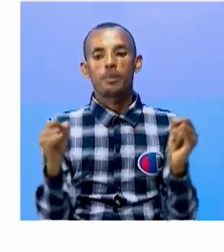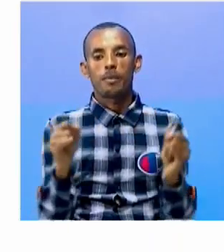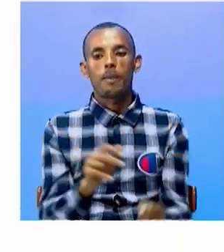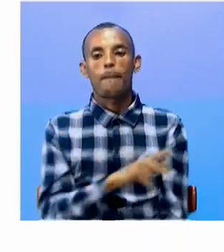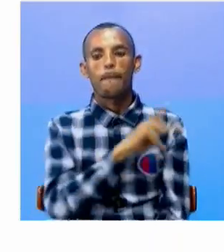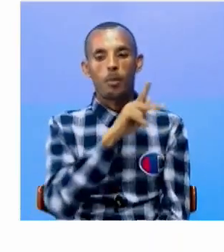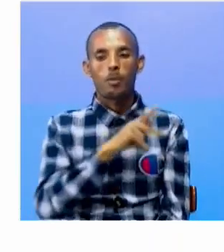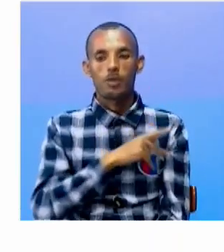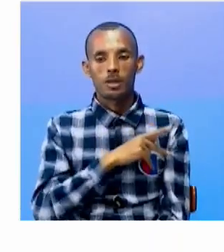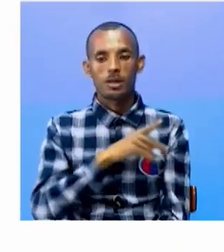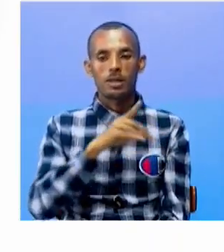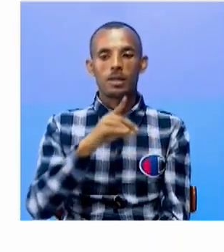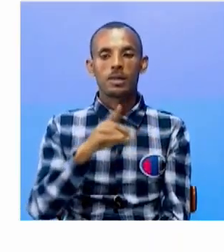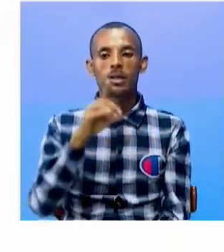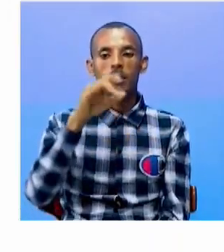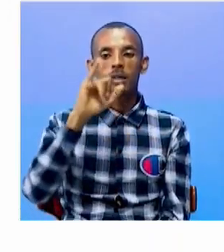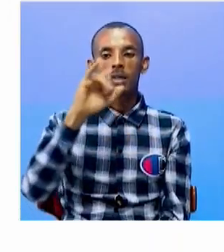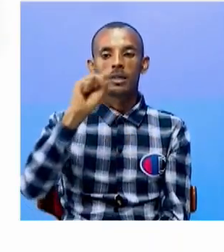distributive